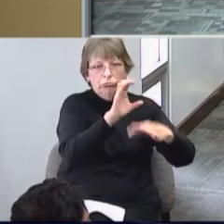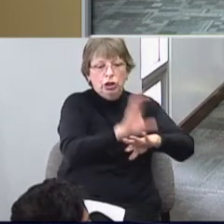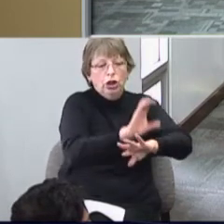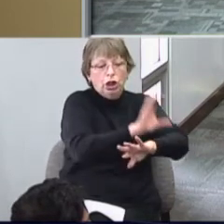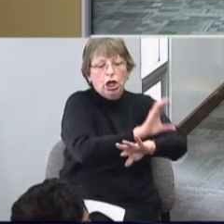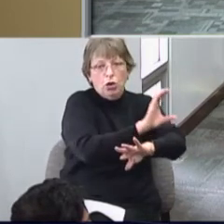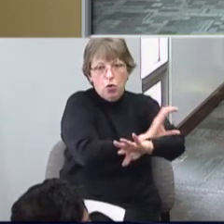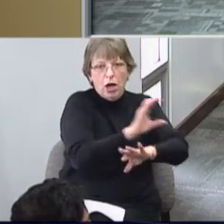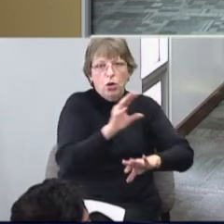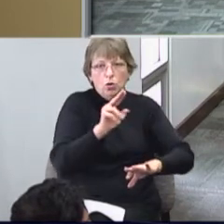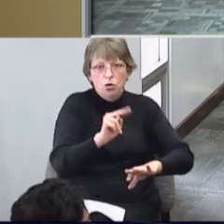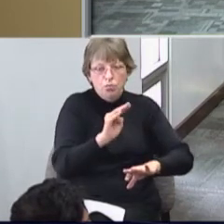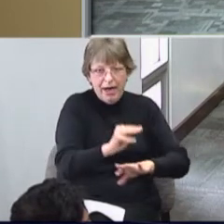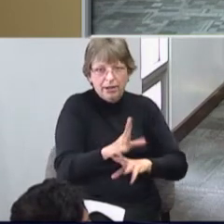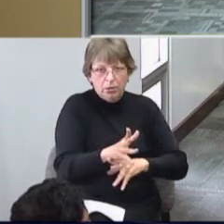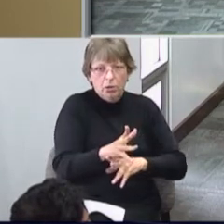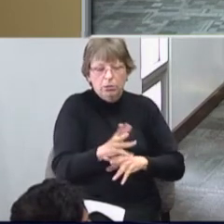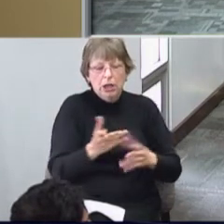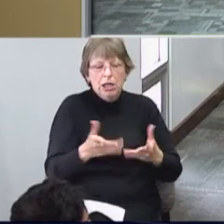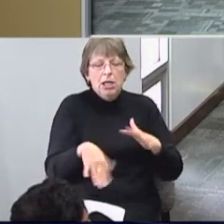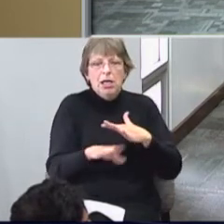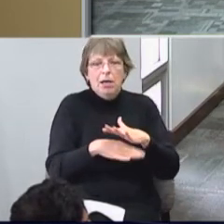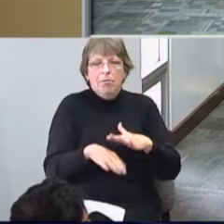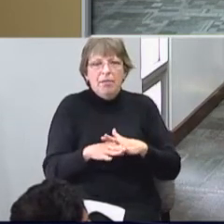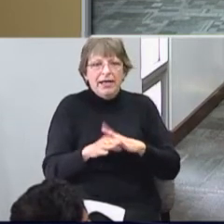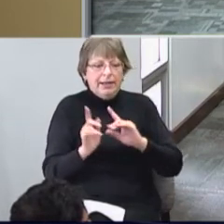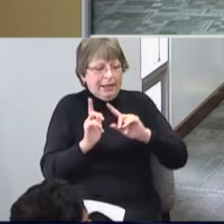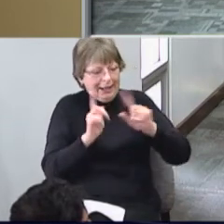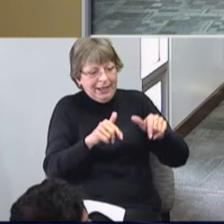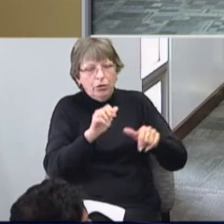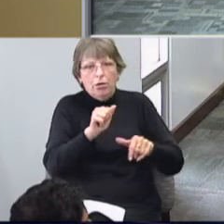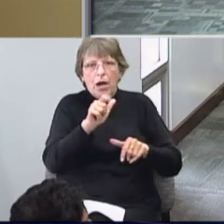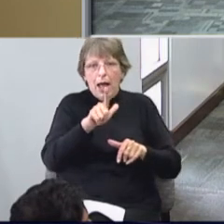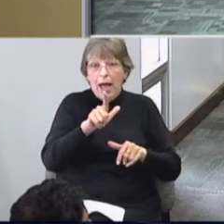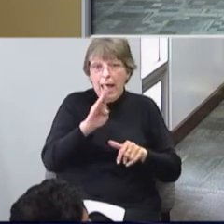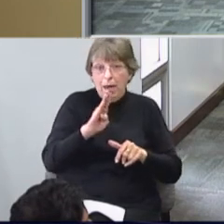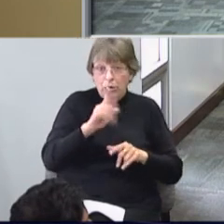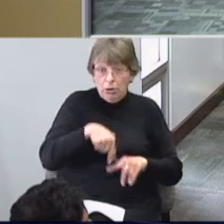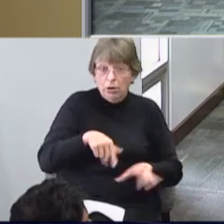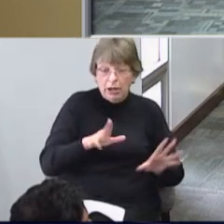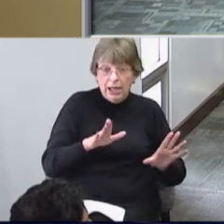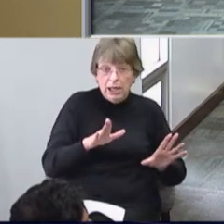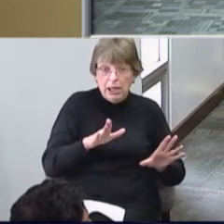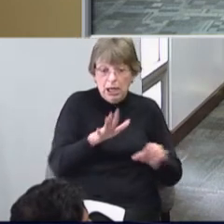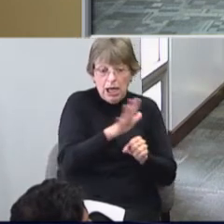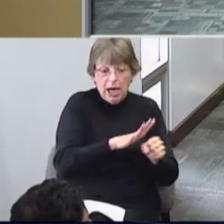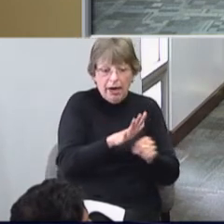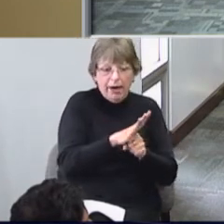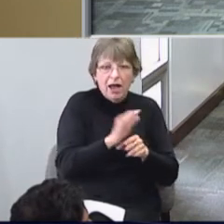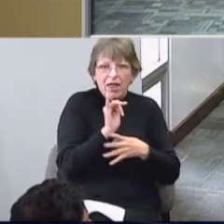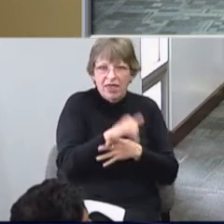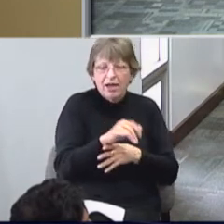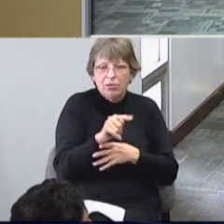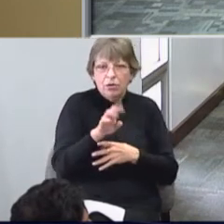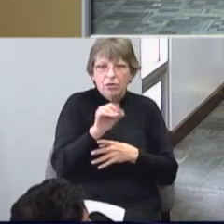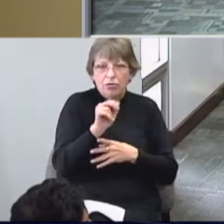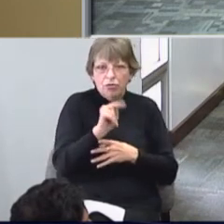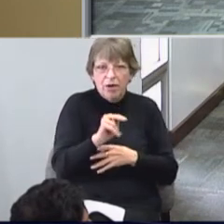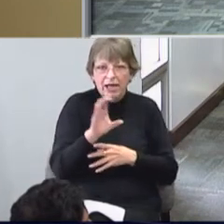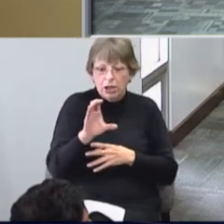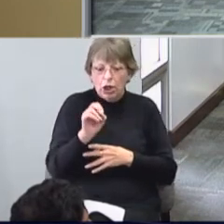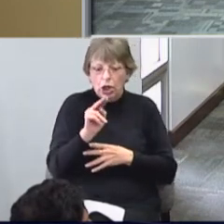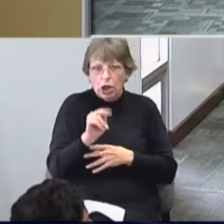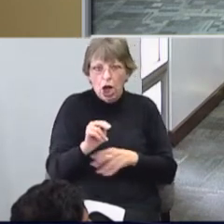Essentially, it trying to get to the Albuquerque area, basically, because that's where the transcontinental from Newton south